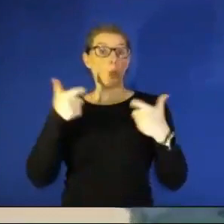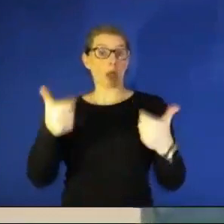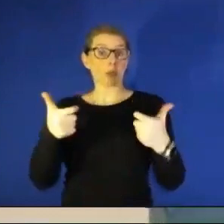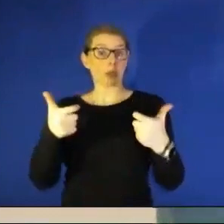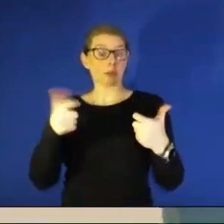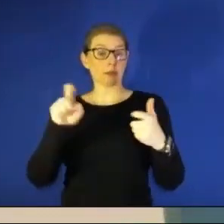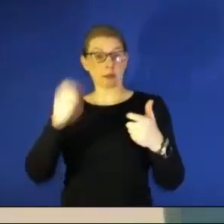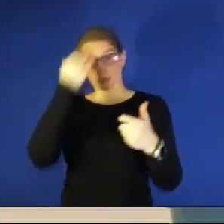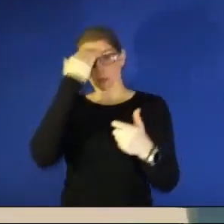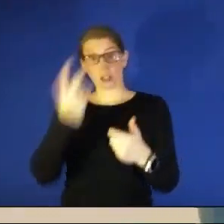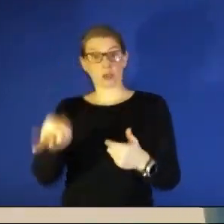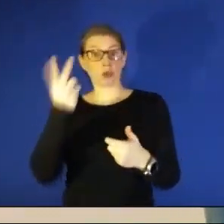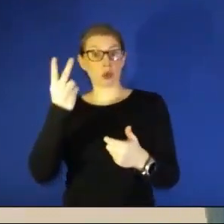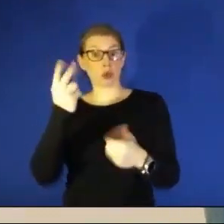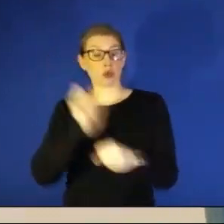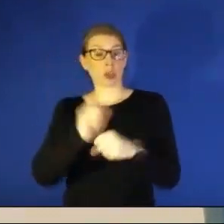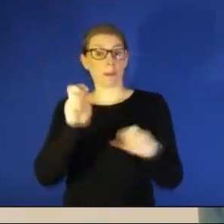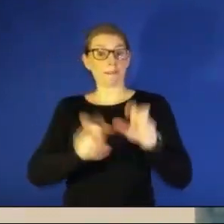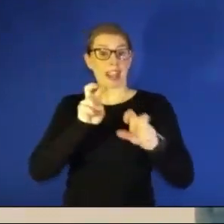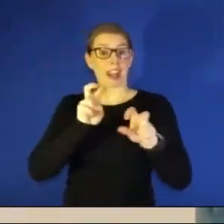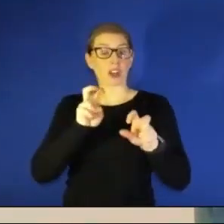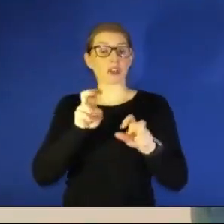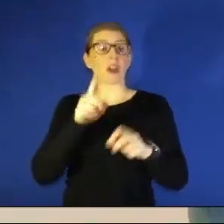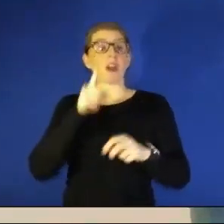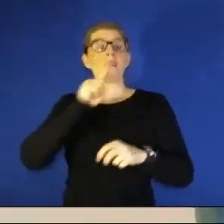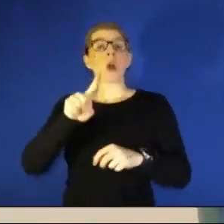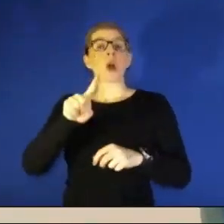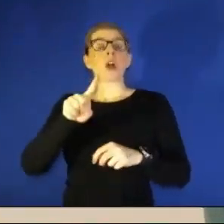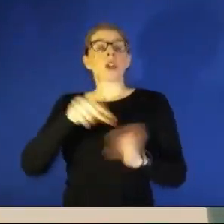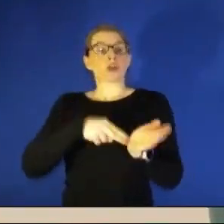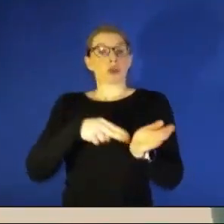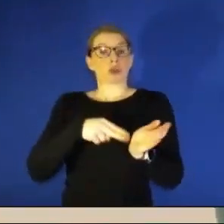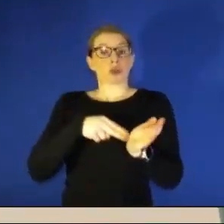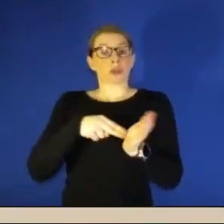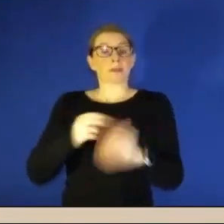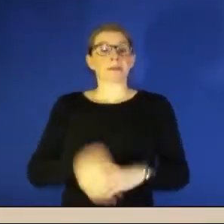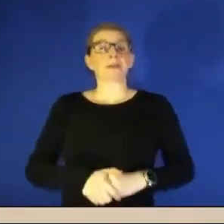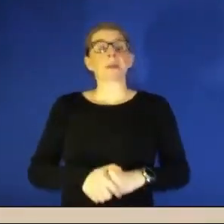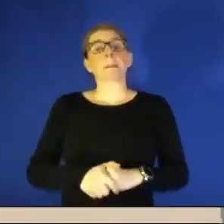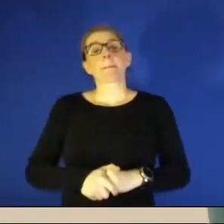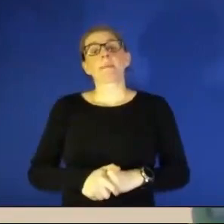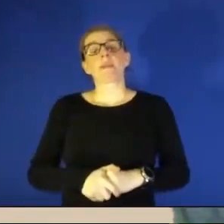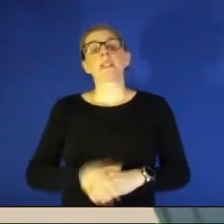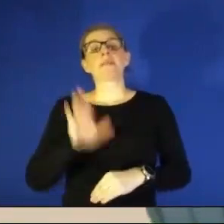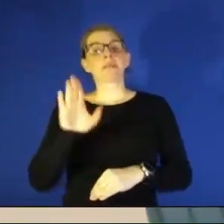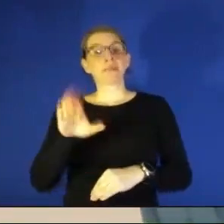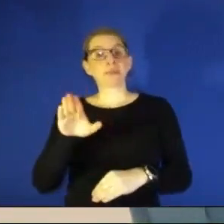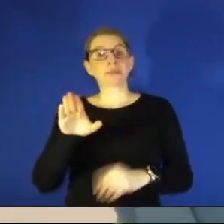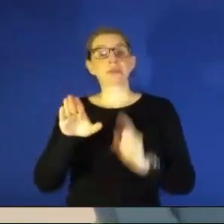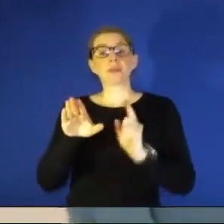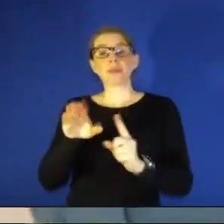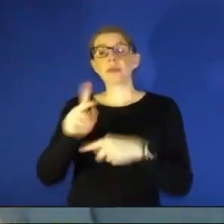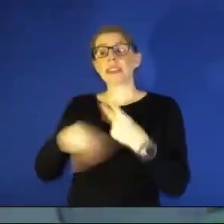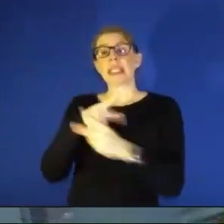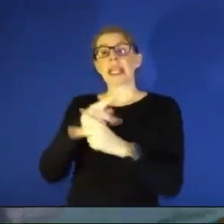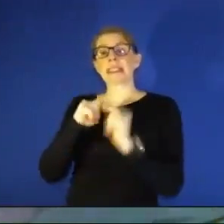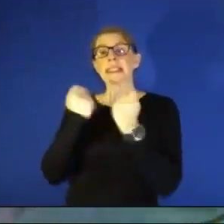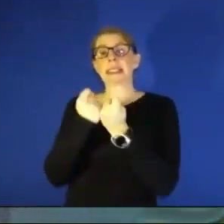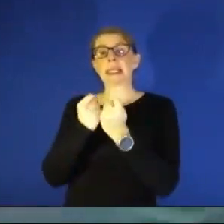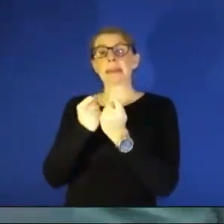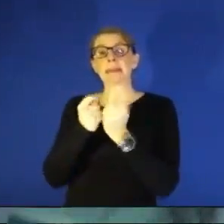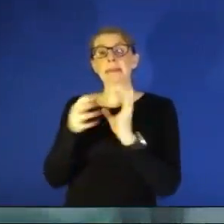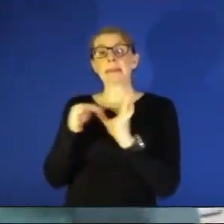job fairs coming up for nurses. I'll start with you, Katie. What is the kind of teammate that you are looking